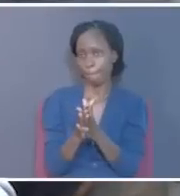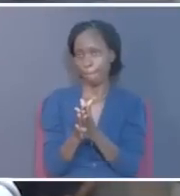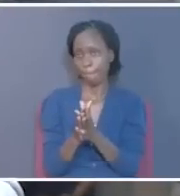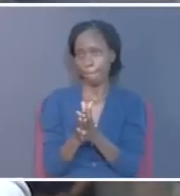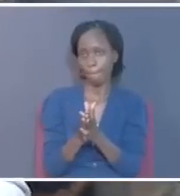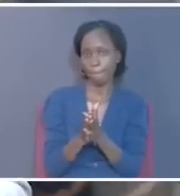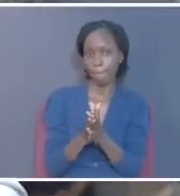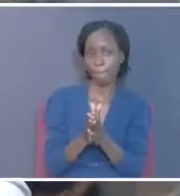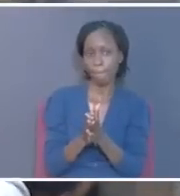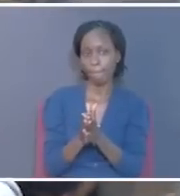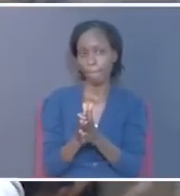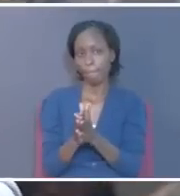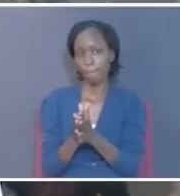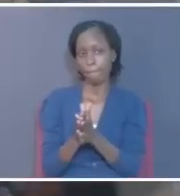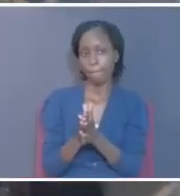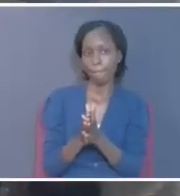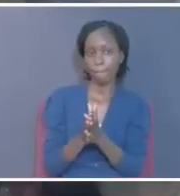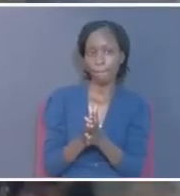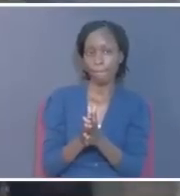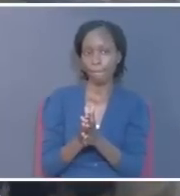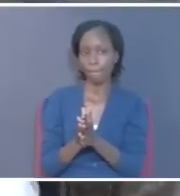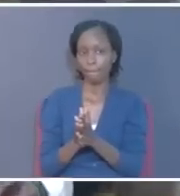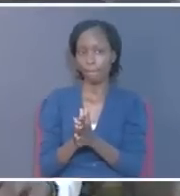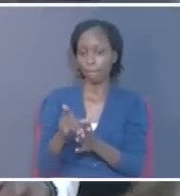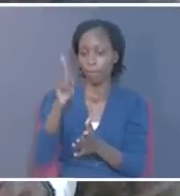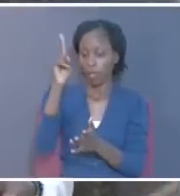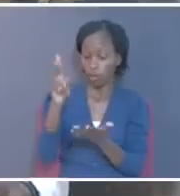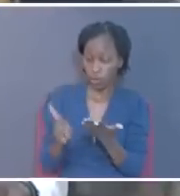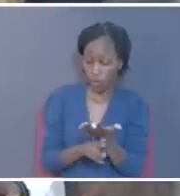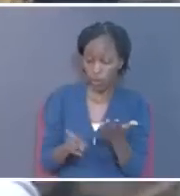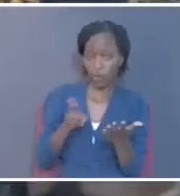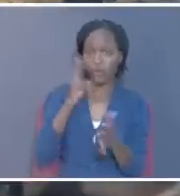walked upon the sea, raised the dead.